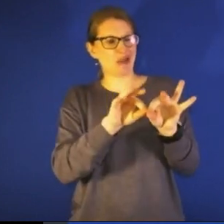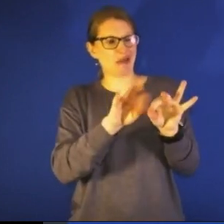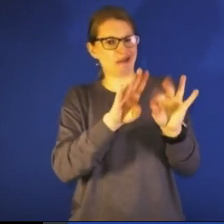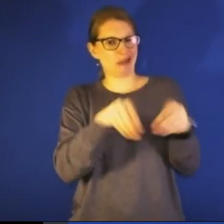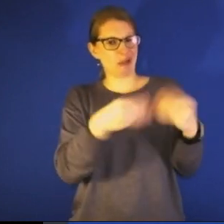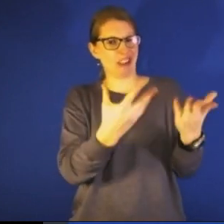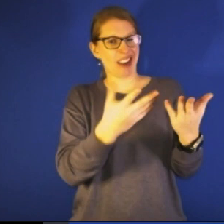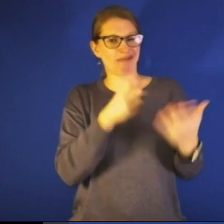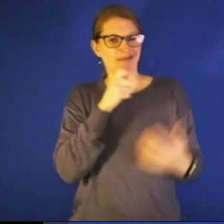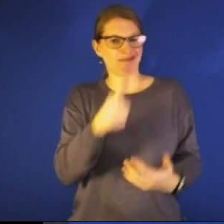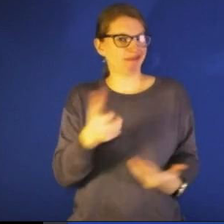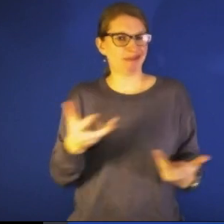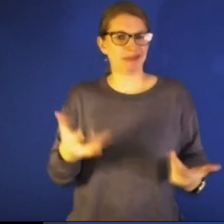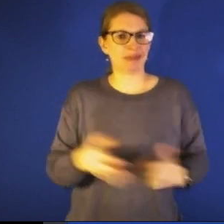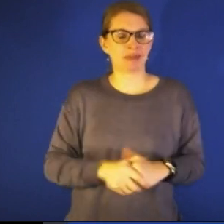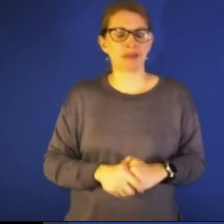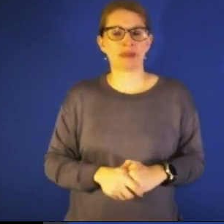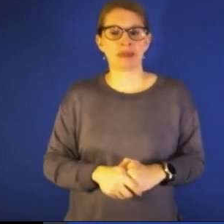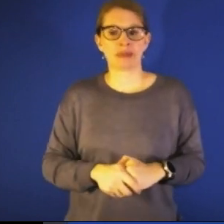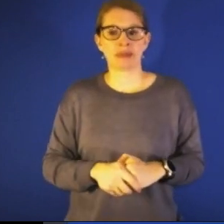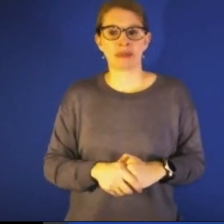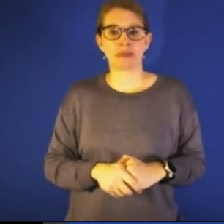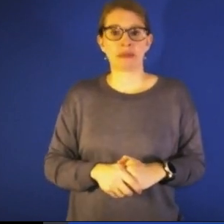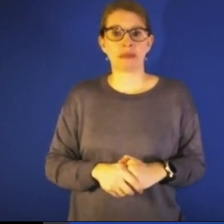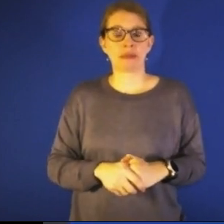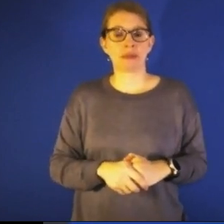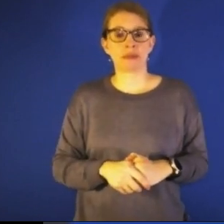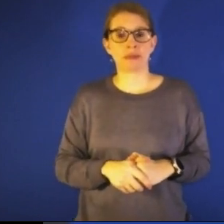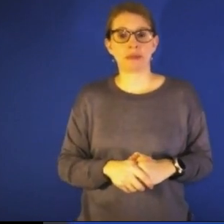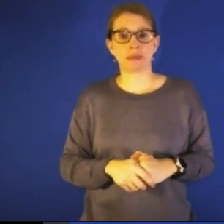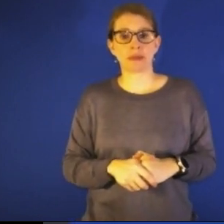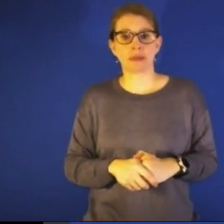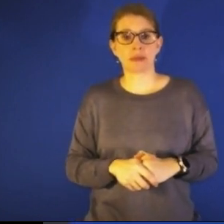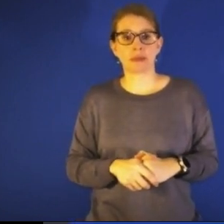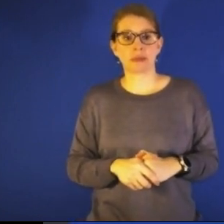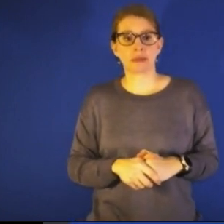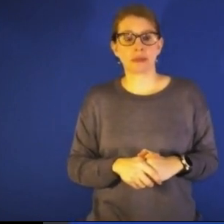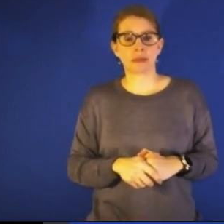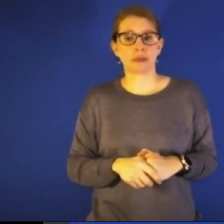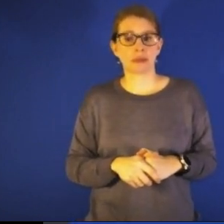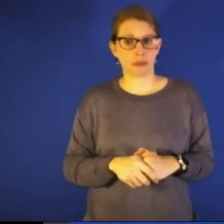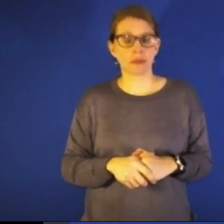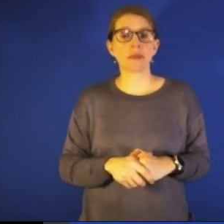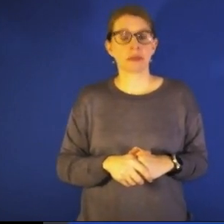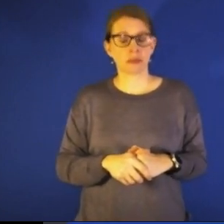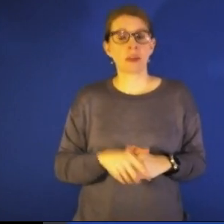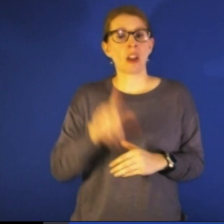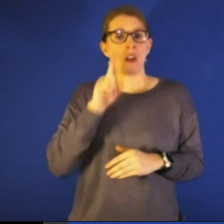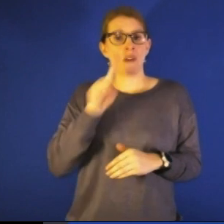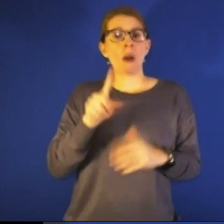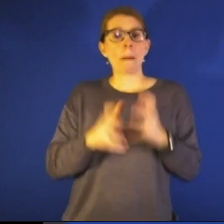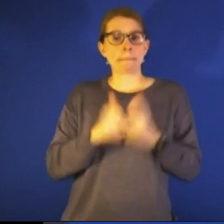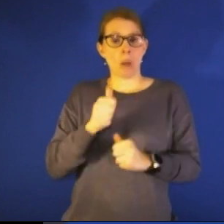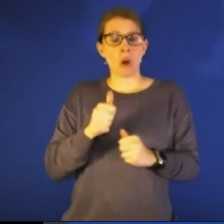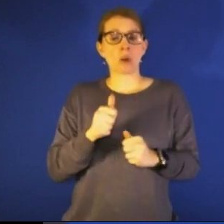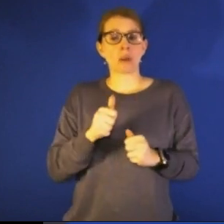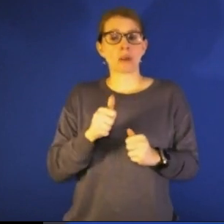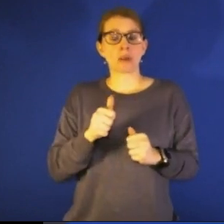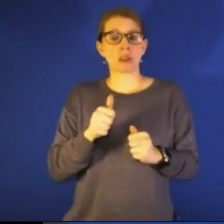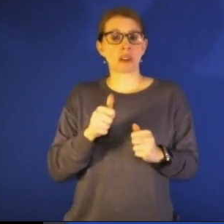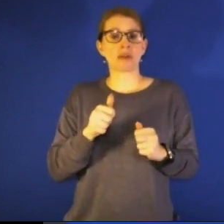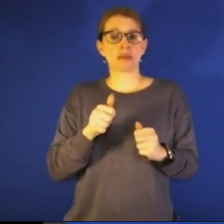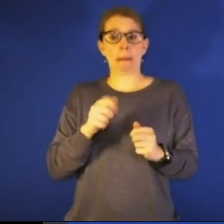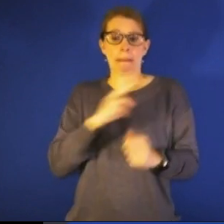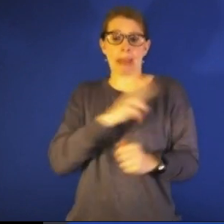the end, like you heard, at least for the majority, these are symptomatic patients,